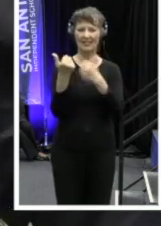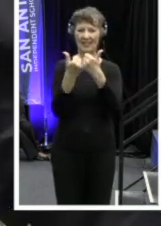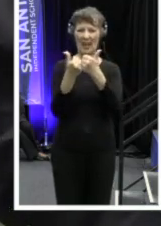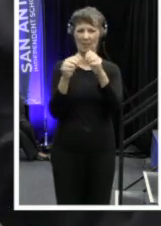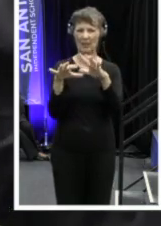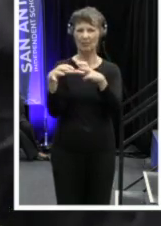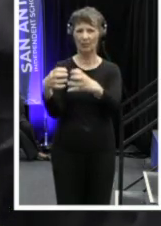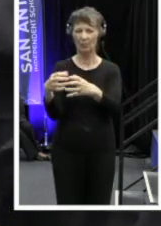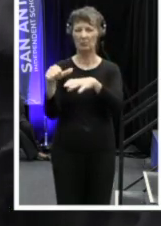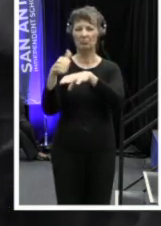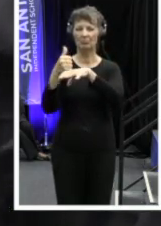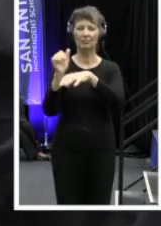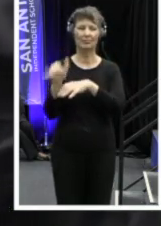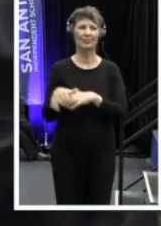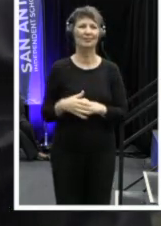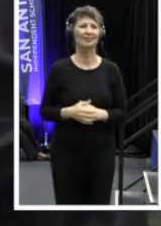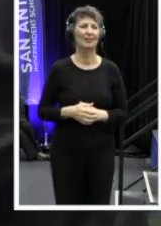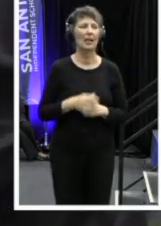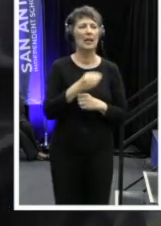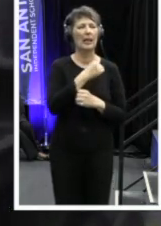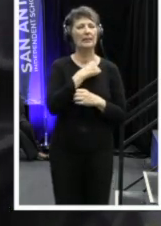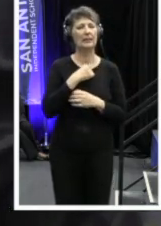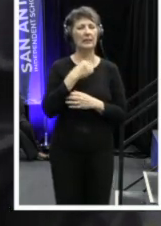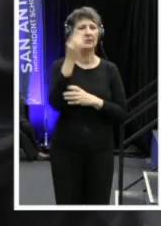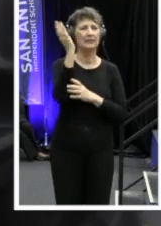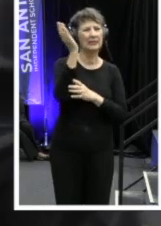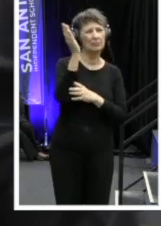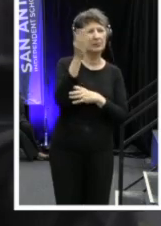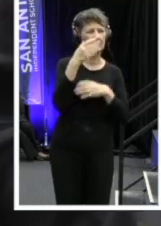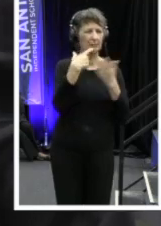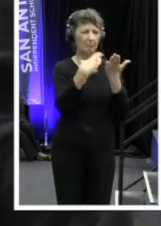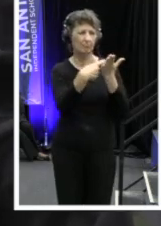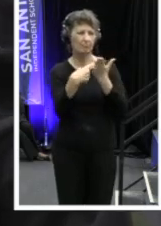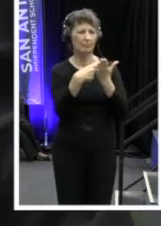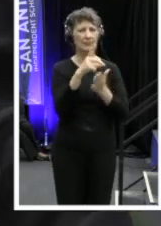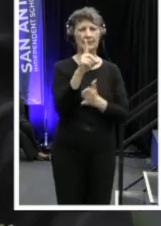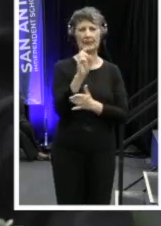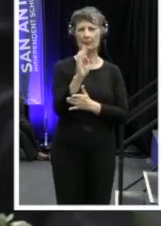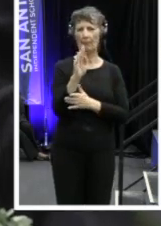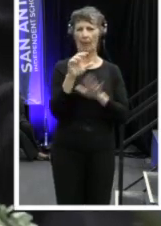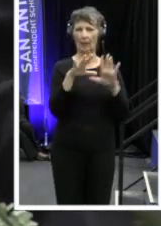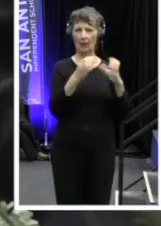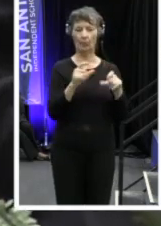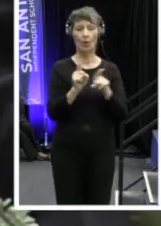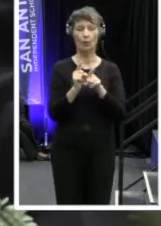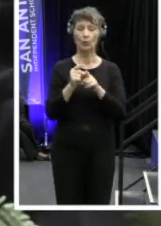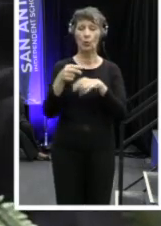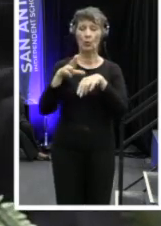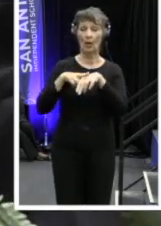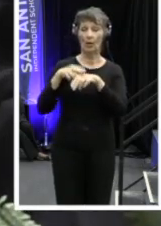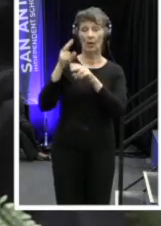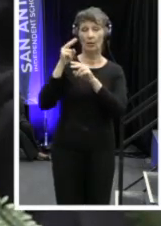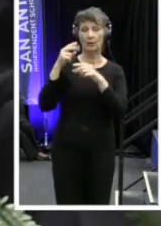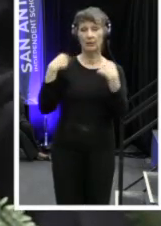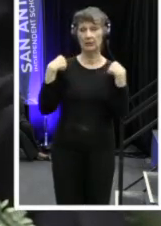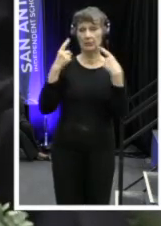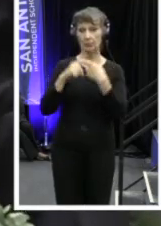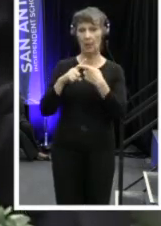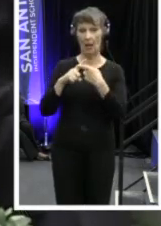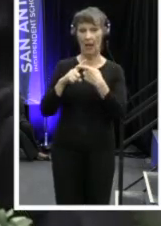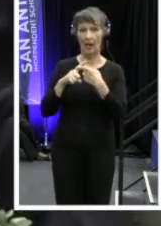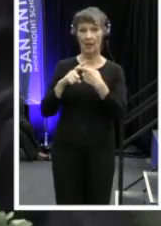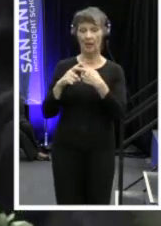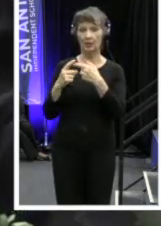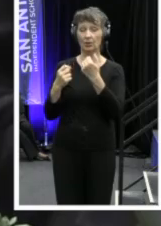Society, is a member of the Speech and Debate Club, and the National Hispanic Honor Society, and he serves as an avid